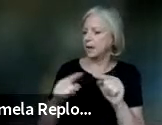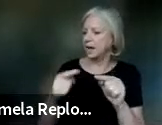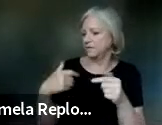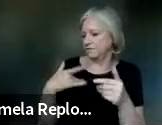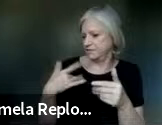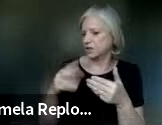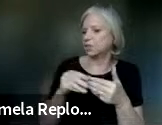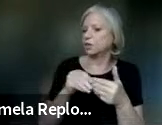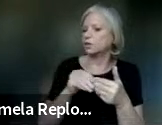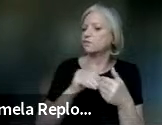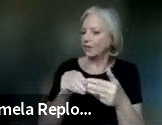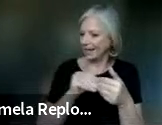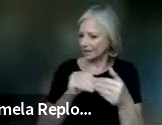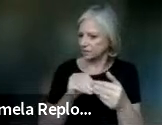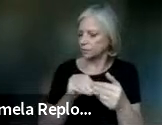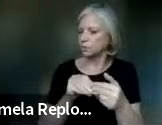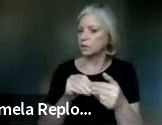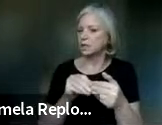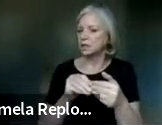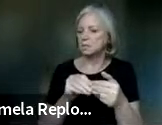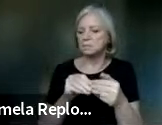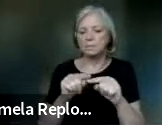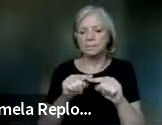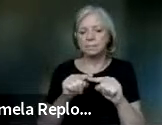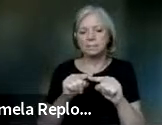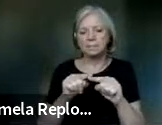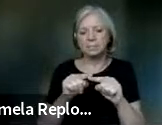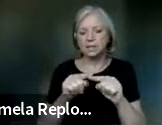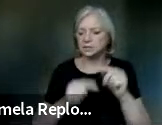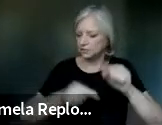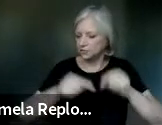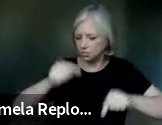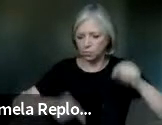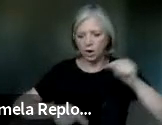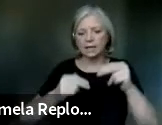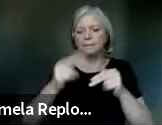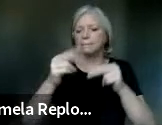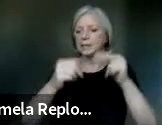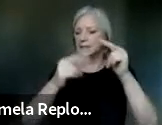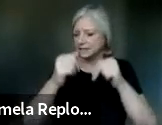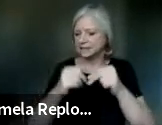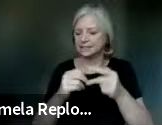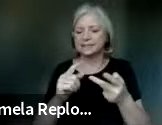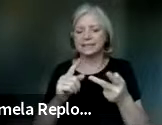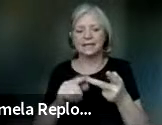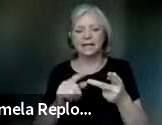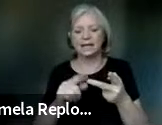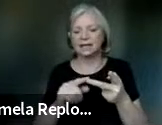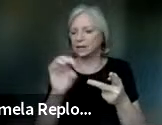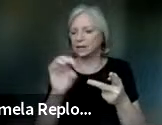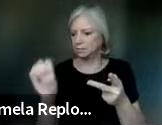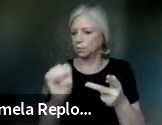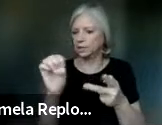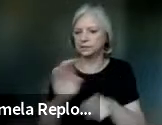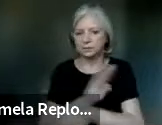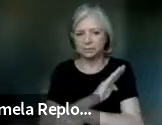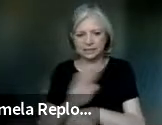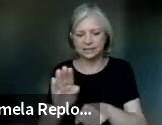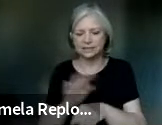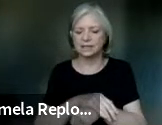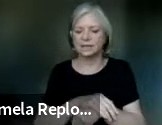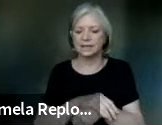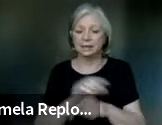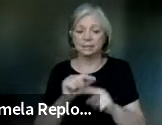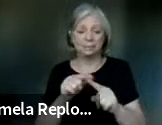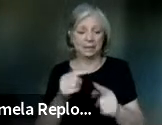of buildings, employers, facilities out there. And I'm not aware, I would point you to